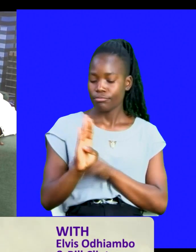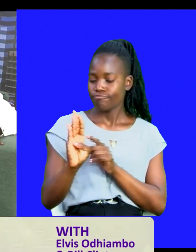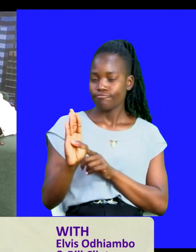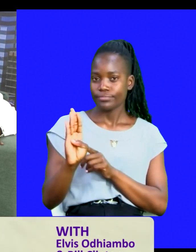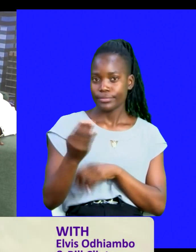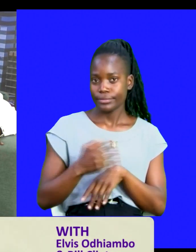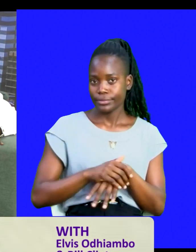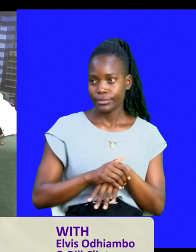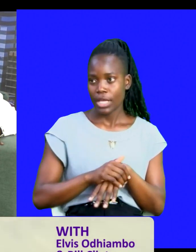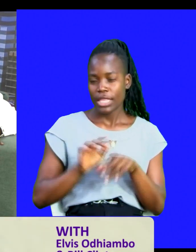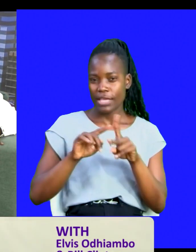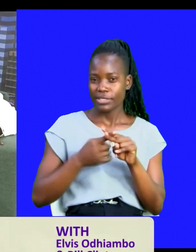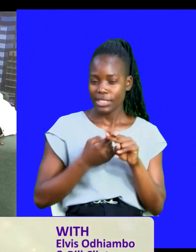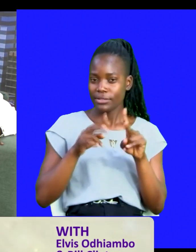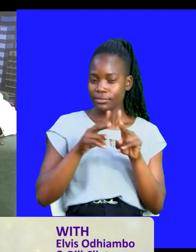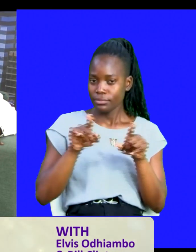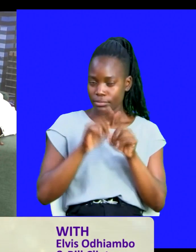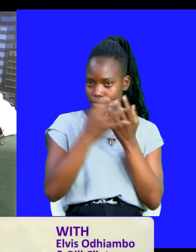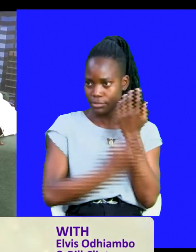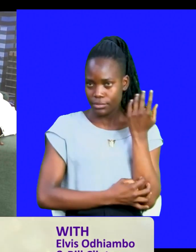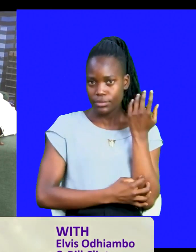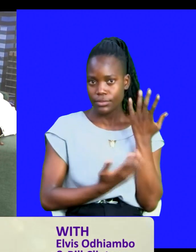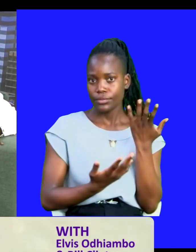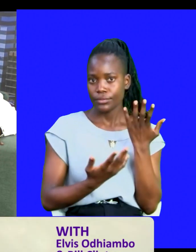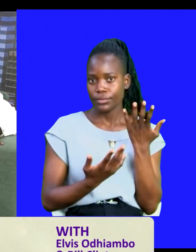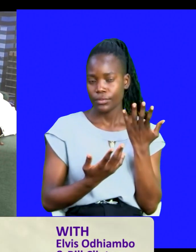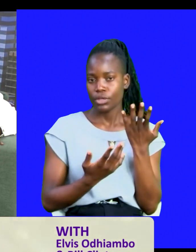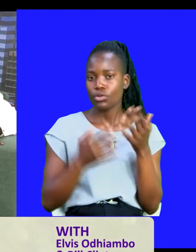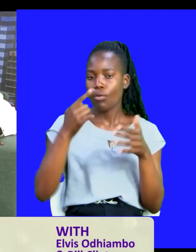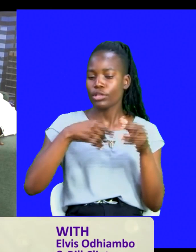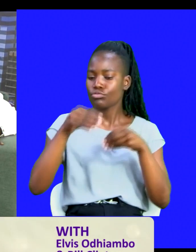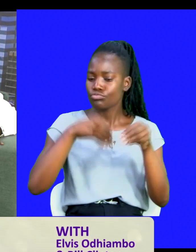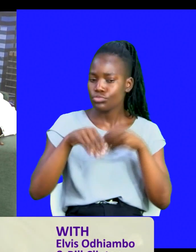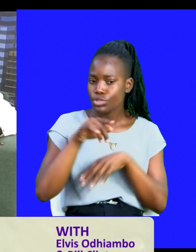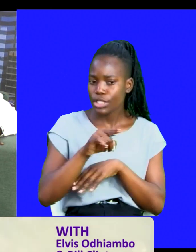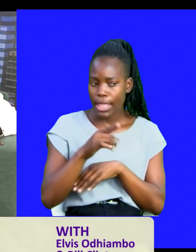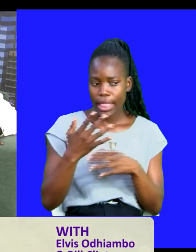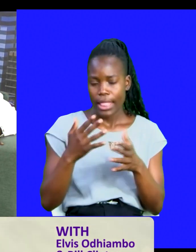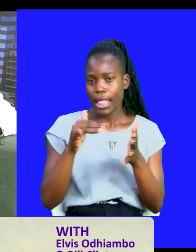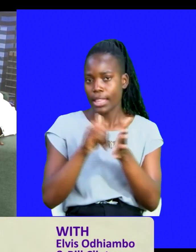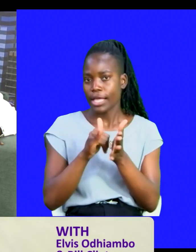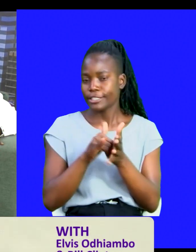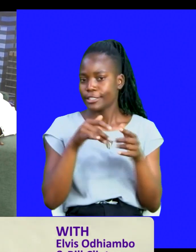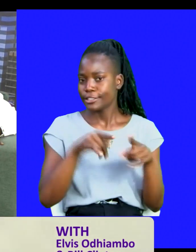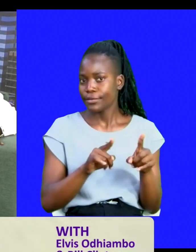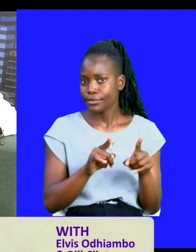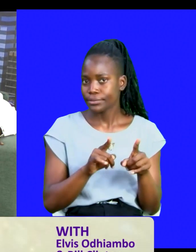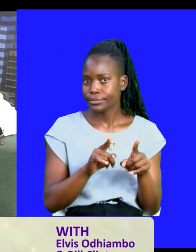really, they've also started really poorly. What do you attribute this performance to? Is it that the fact that they're not really,